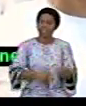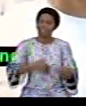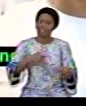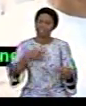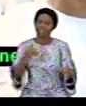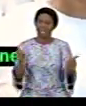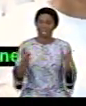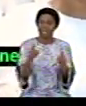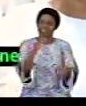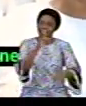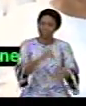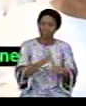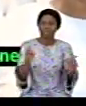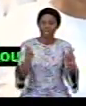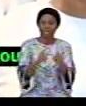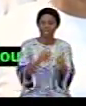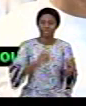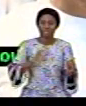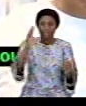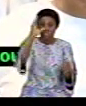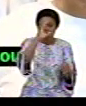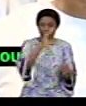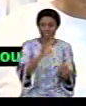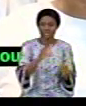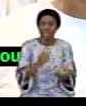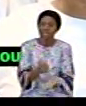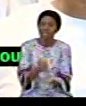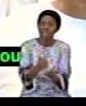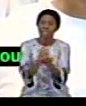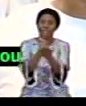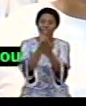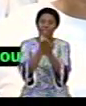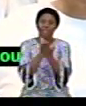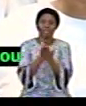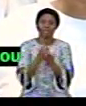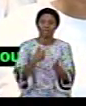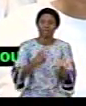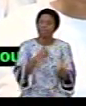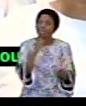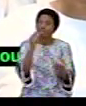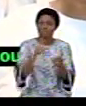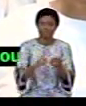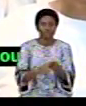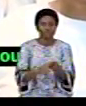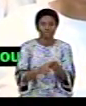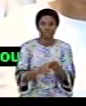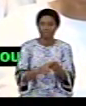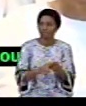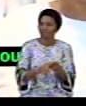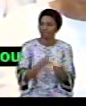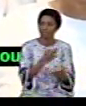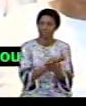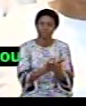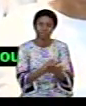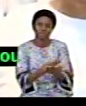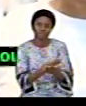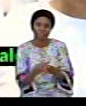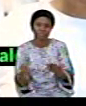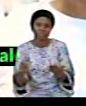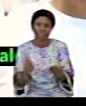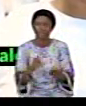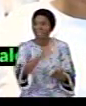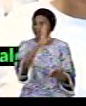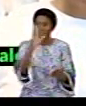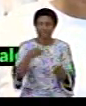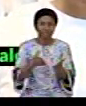as I seek to win. Help me not to falter, never let me